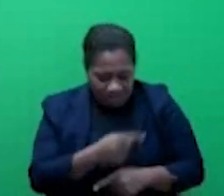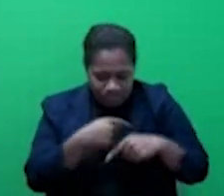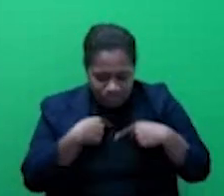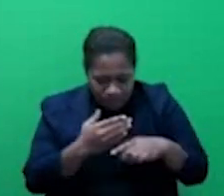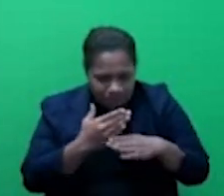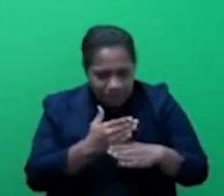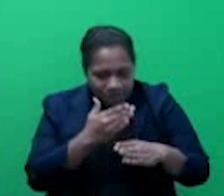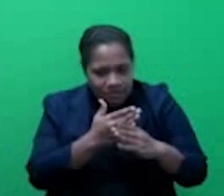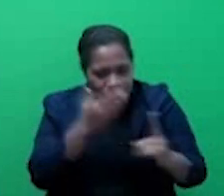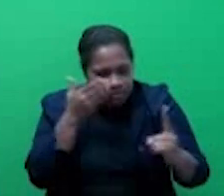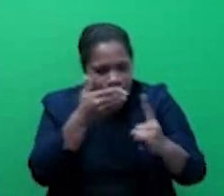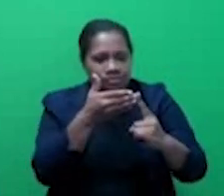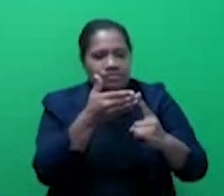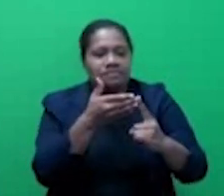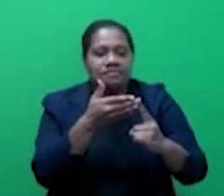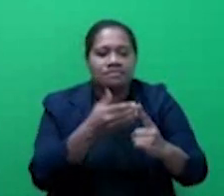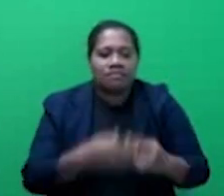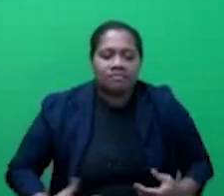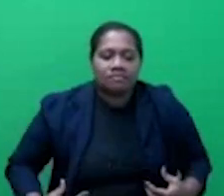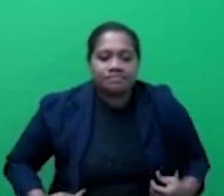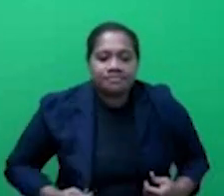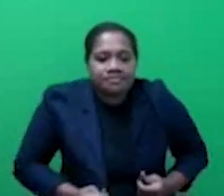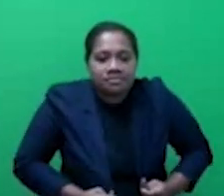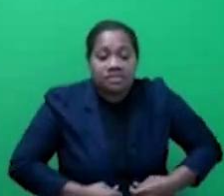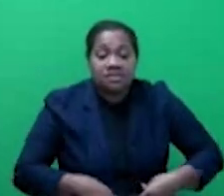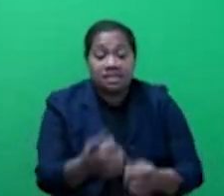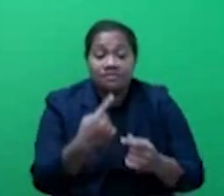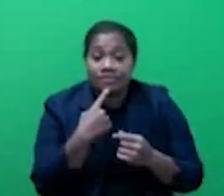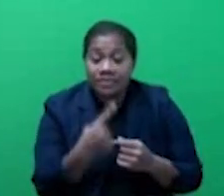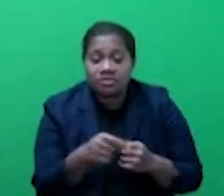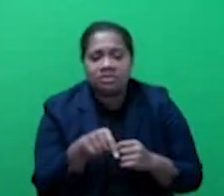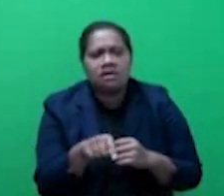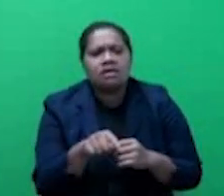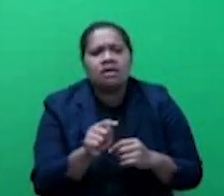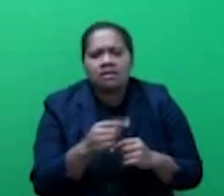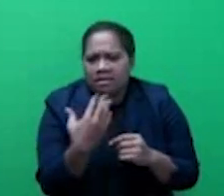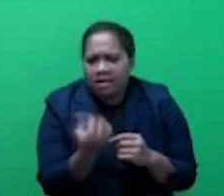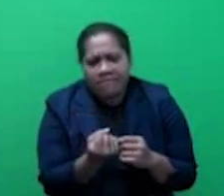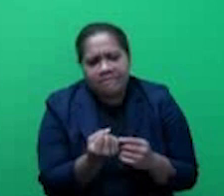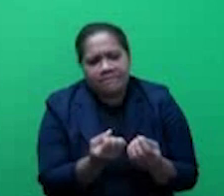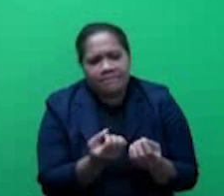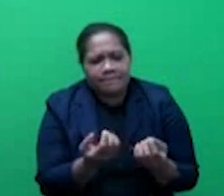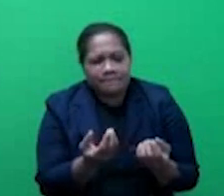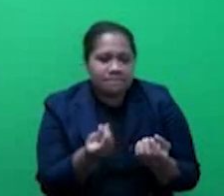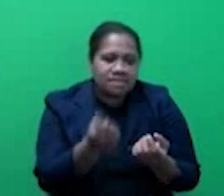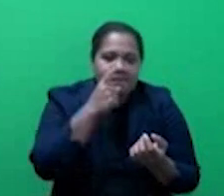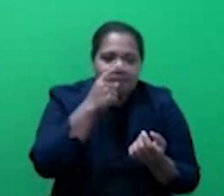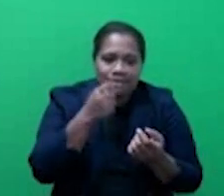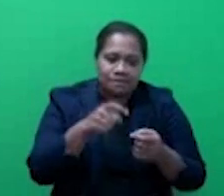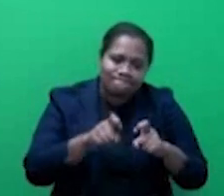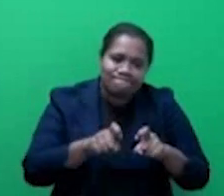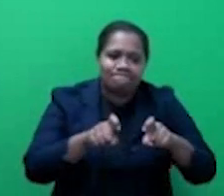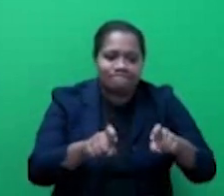But as you mentioned, that Honorable Tubia mentioned that there are certain people who are still staying in